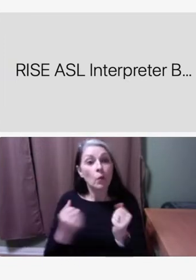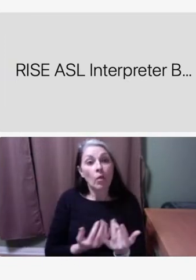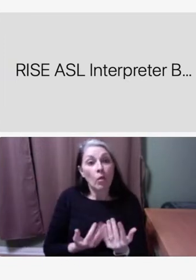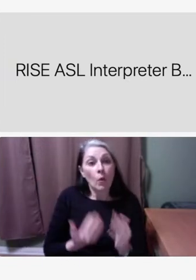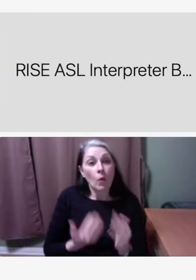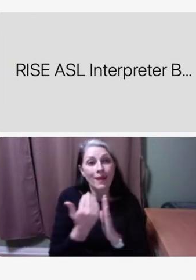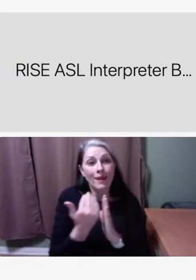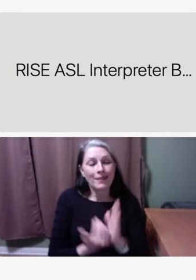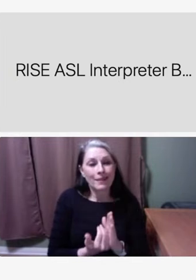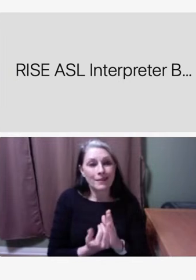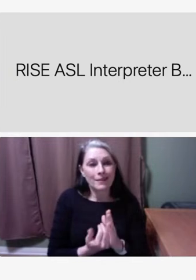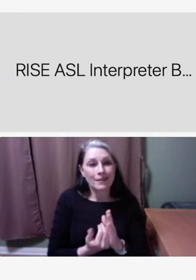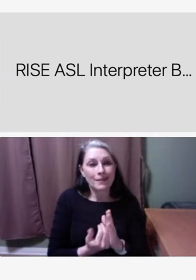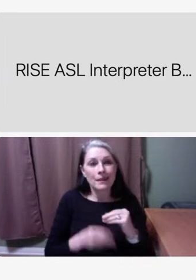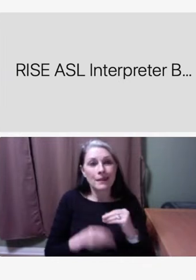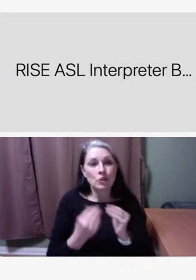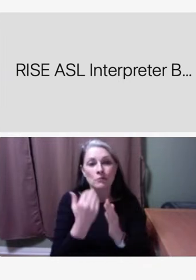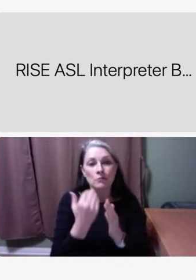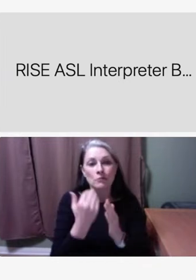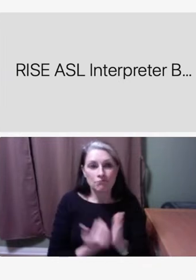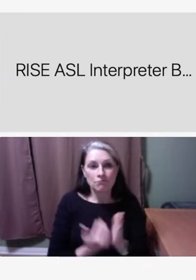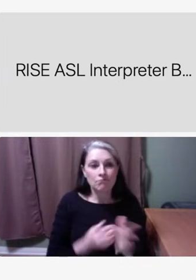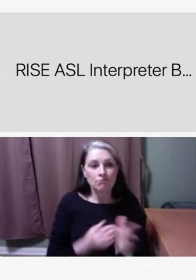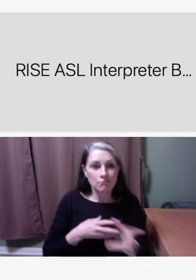learning opportunities as time progresses.